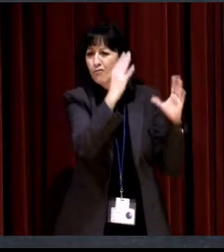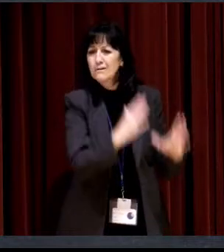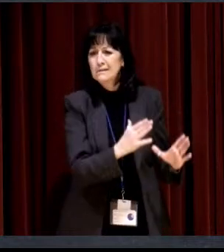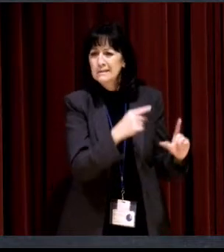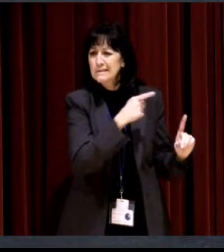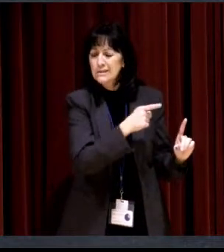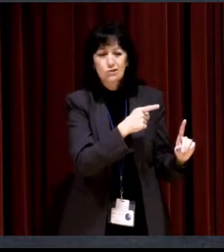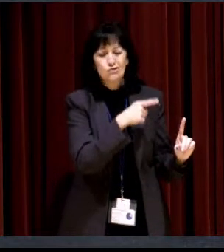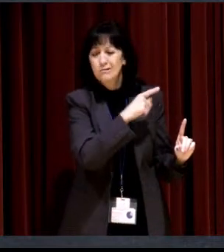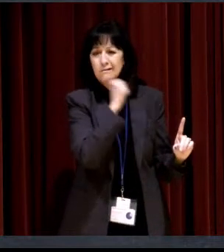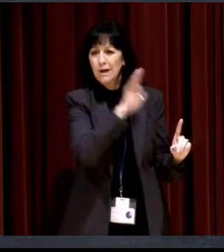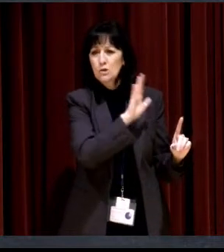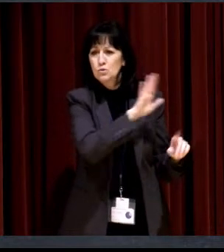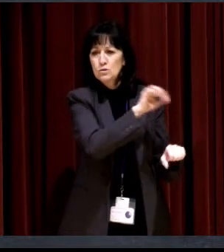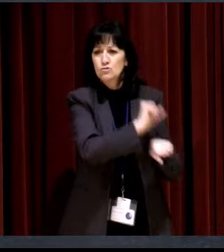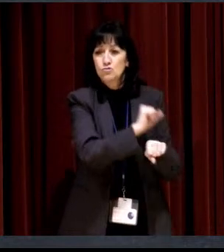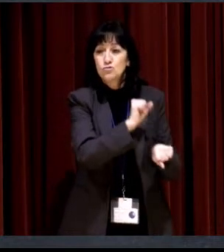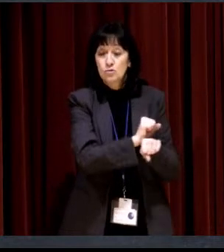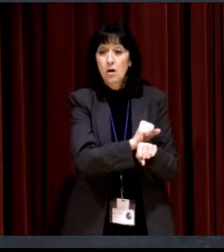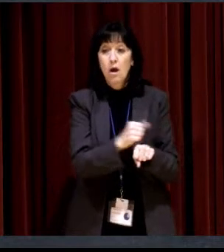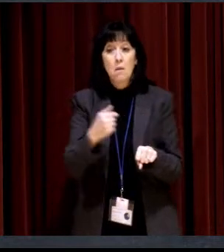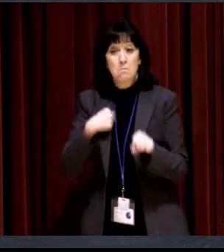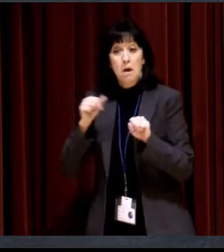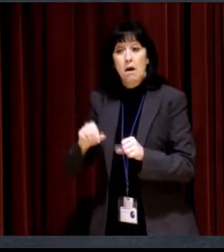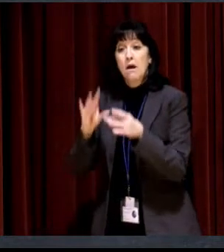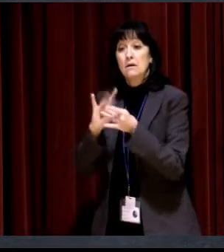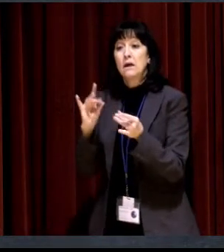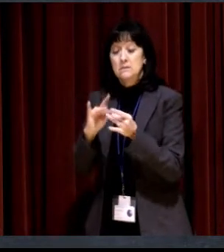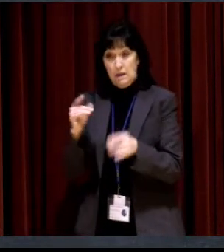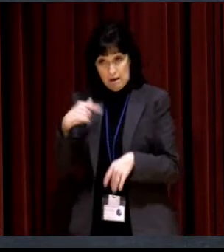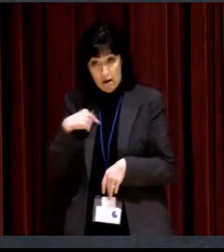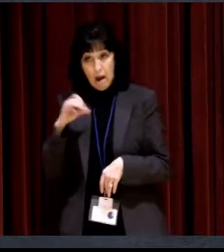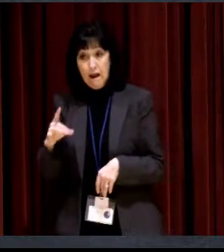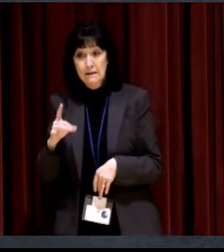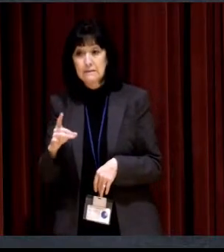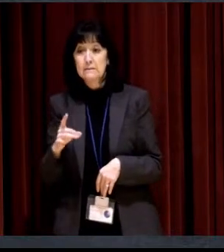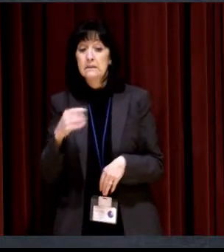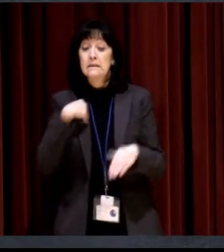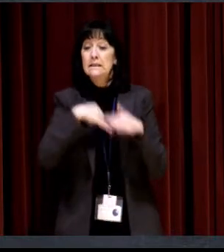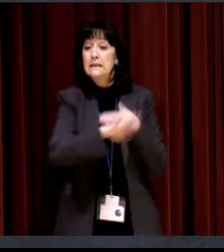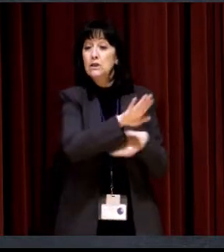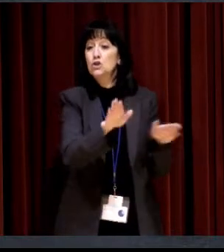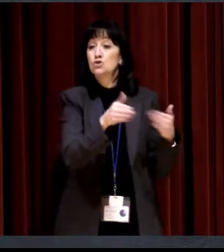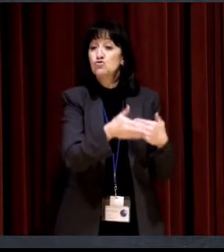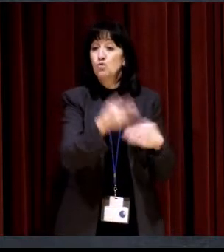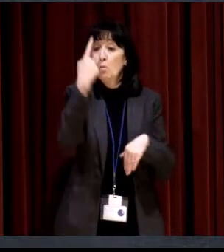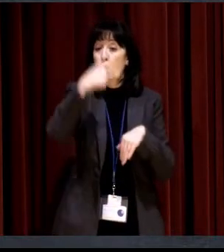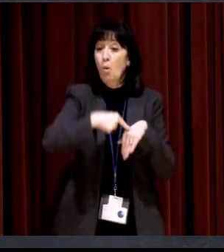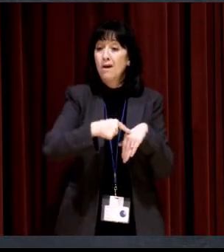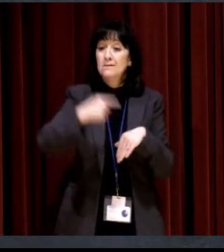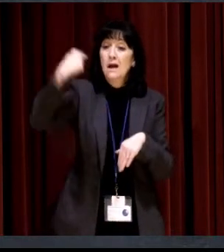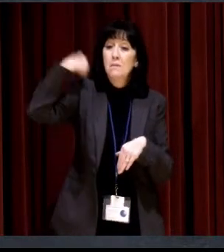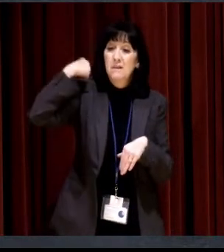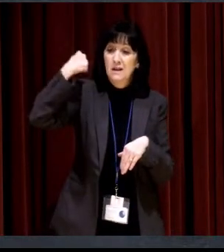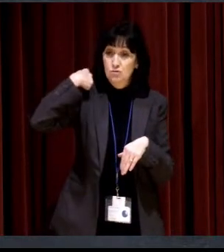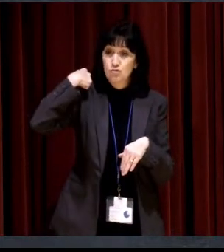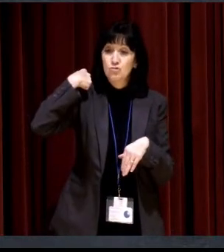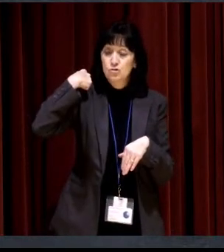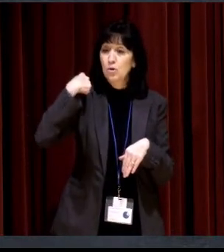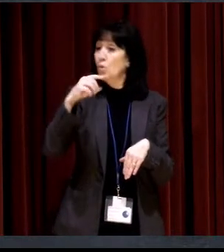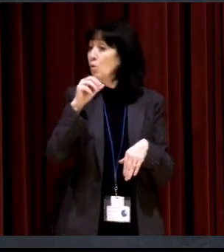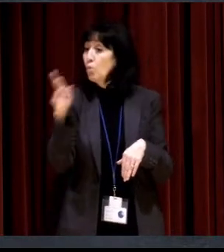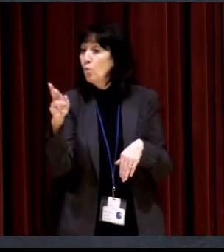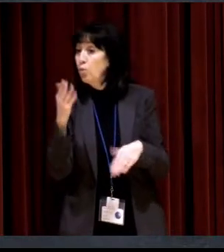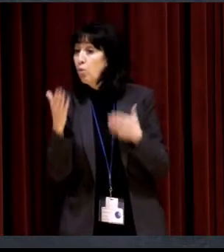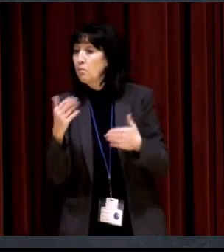one time last year to do his formal evaluation, or I can say, I've been in Mr. Carney's room 7, 10,